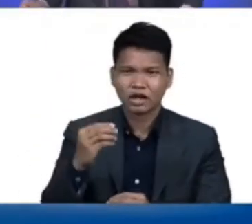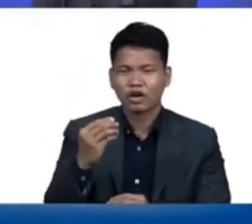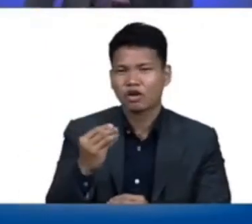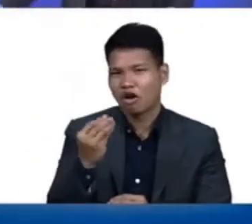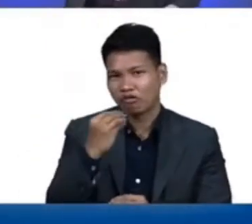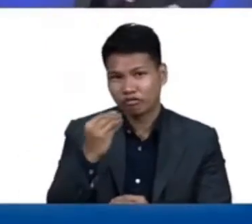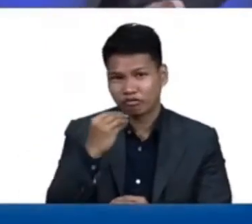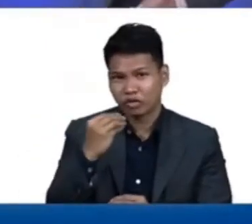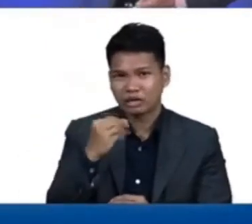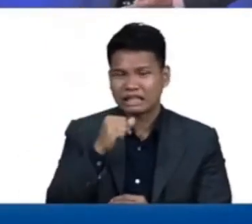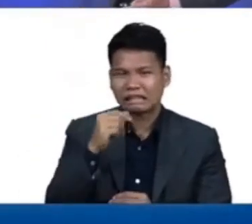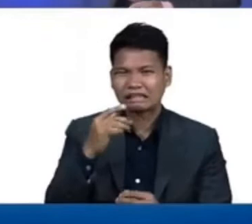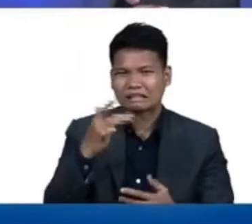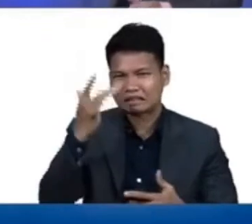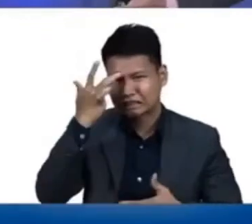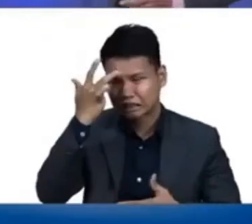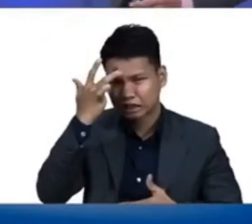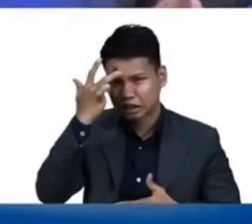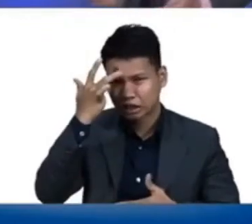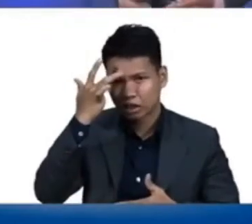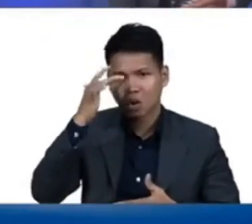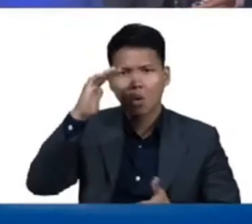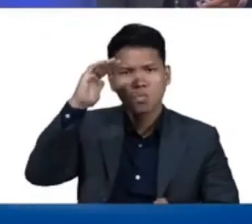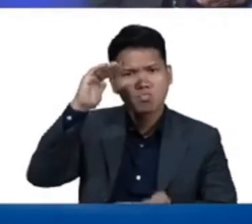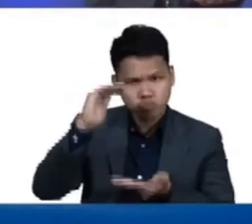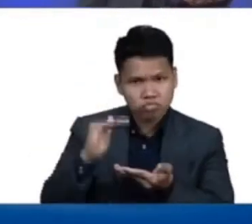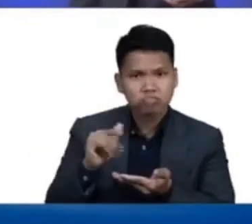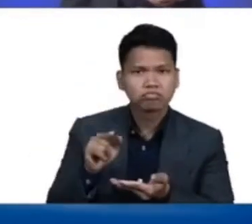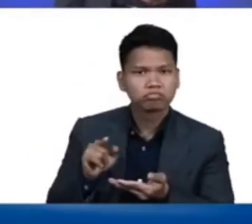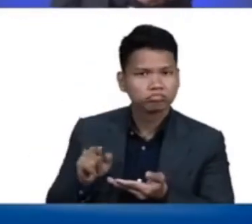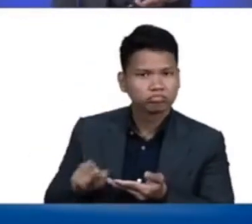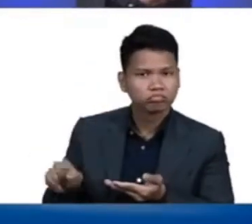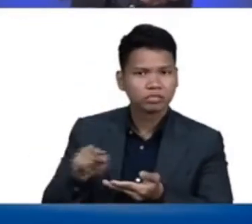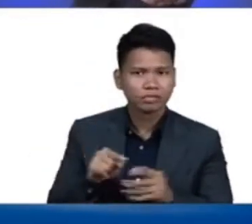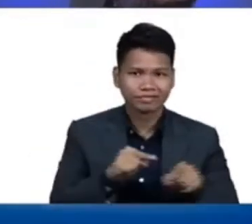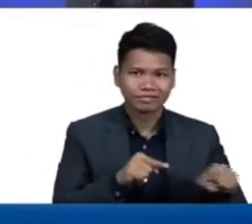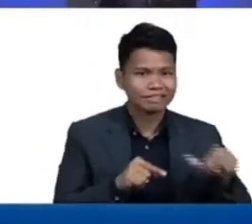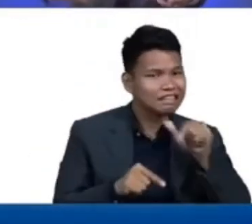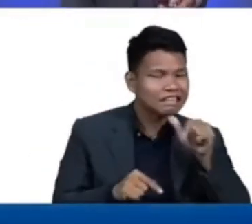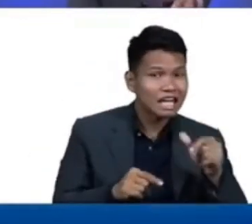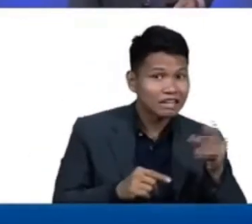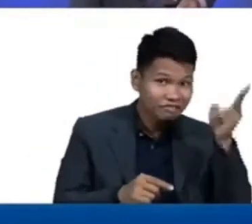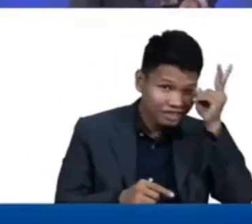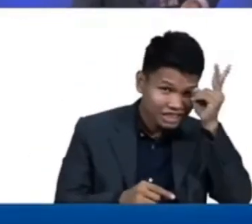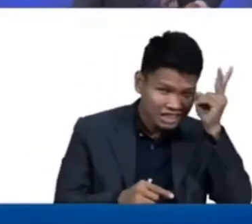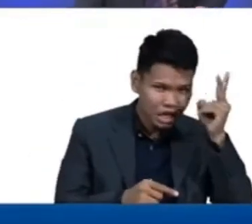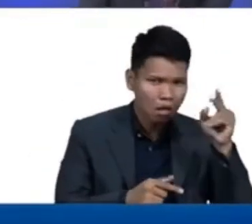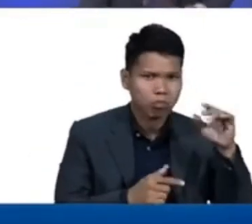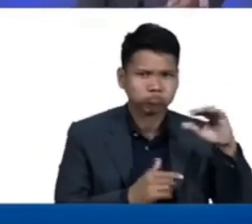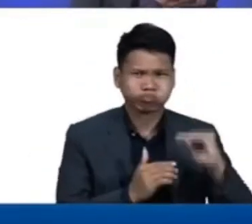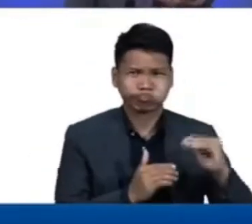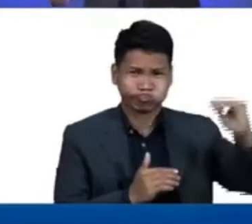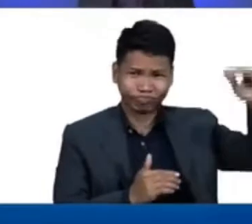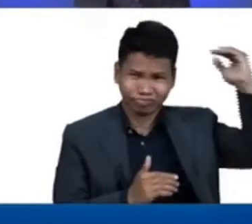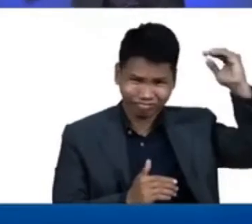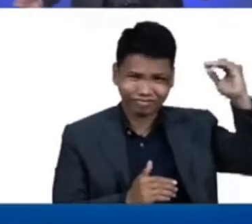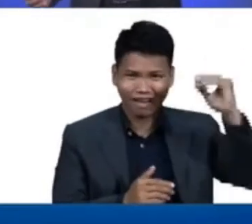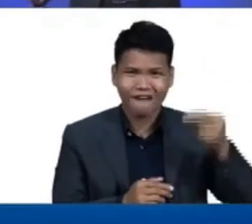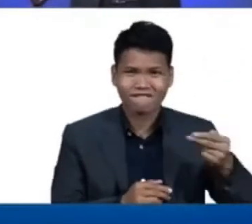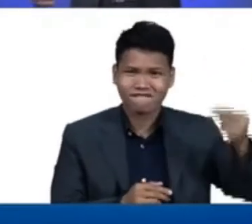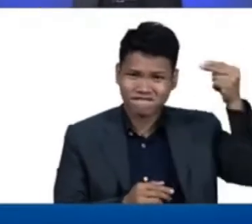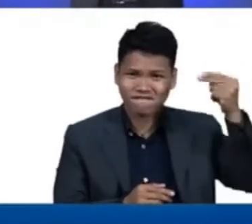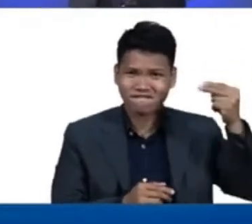stroke, compared to non-vegetarian people. So, makita po natin dito, minamahal naming mga